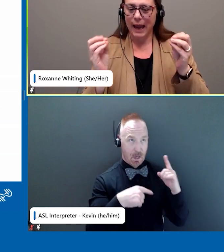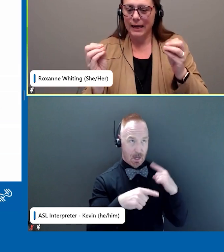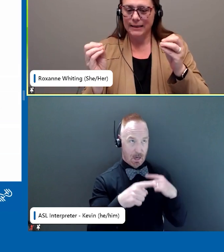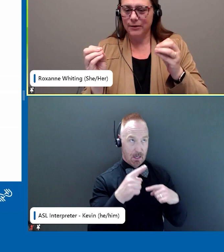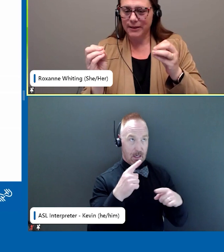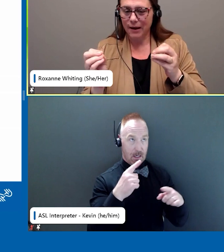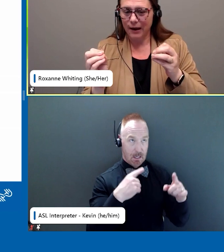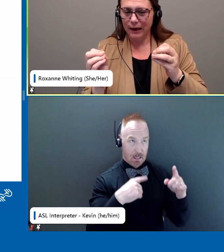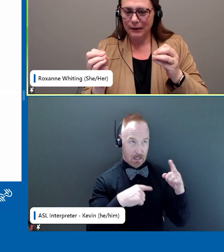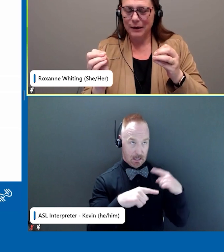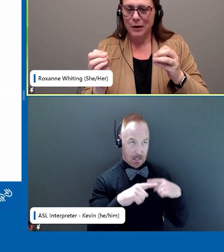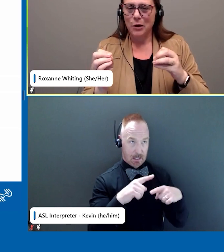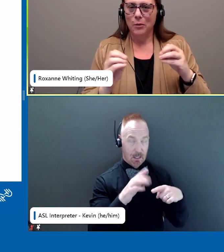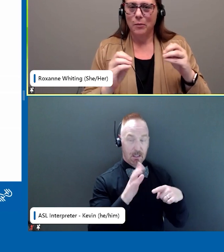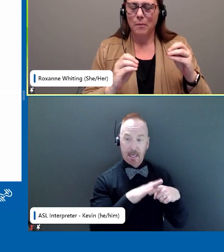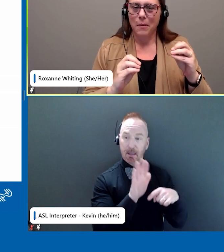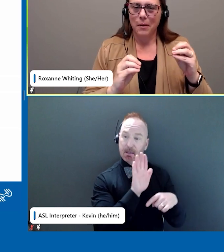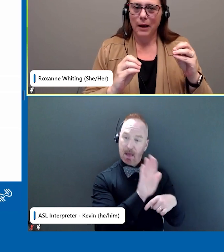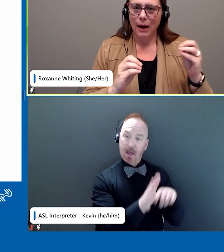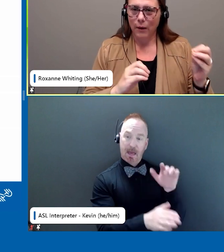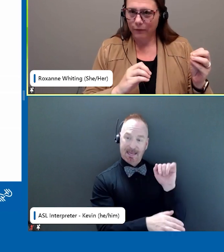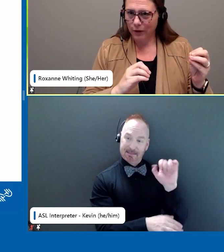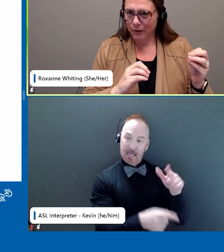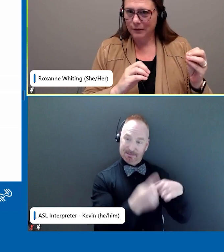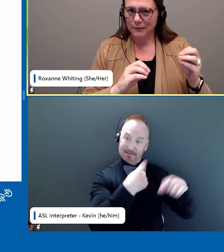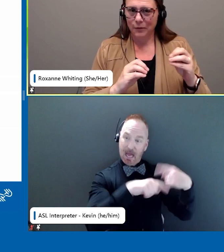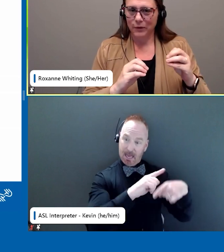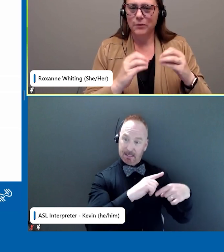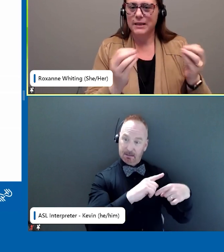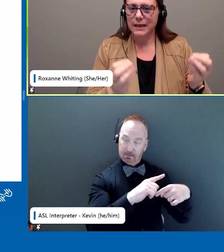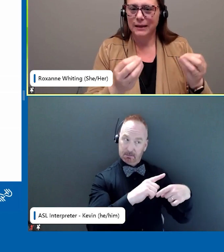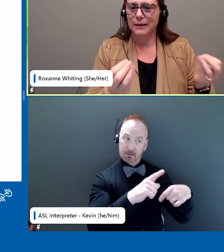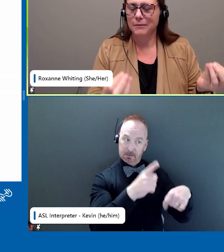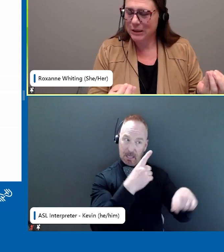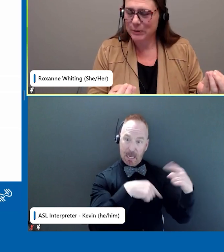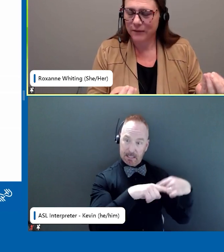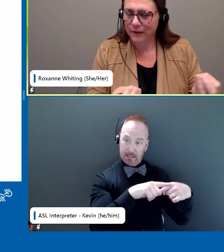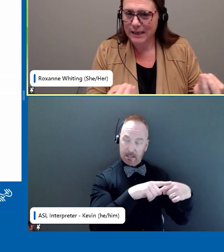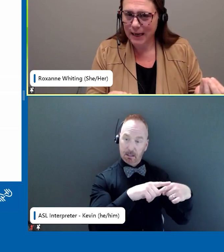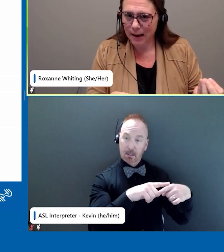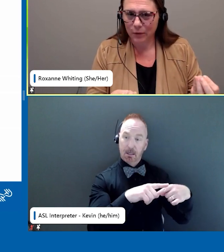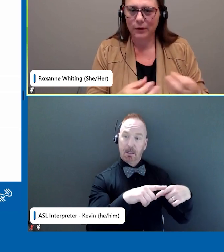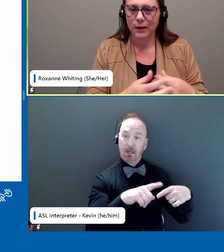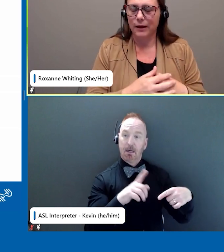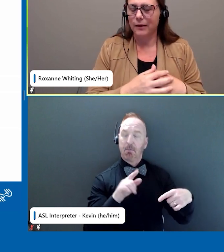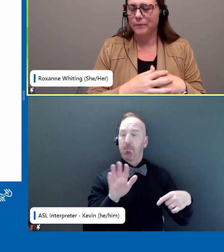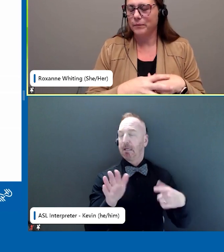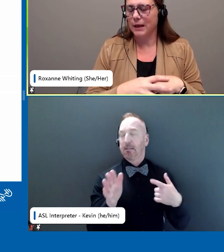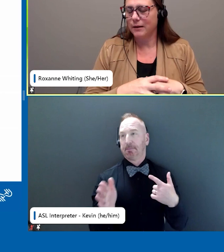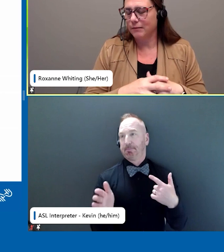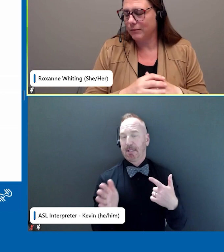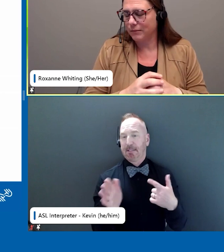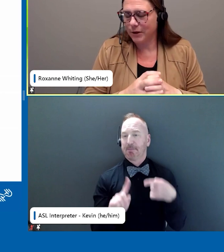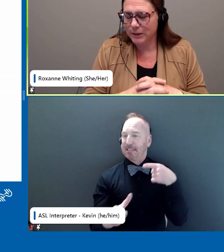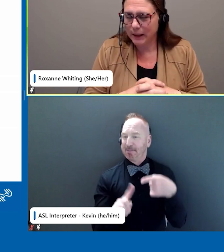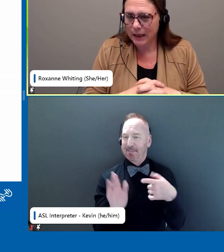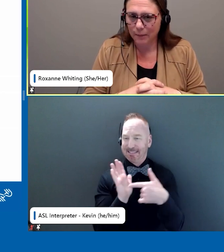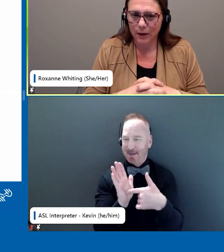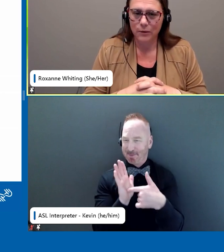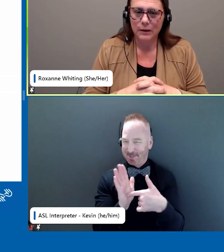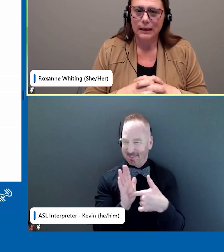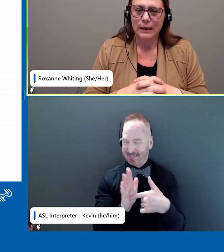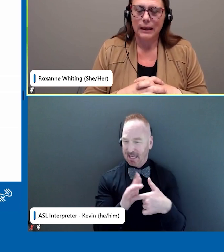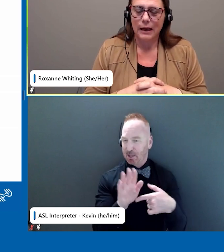using the ASL sign. However, without seeing the specific example that you're